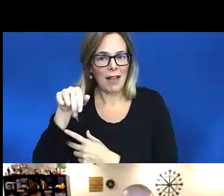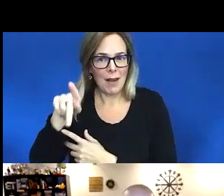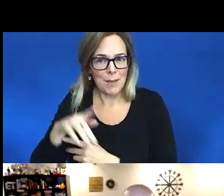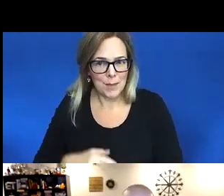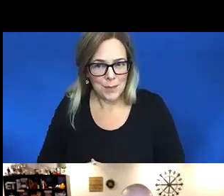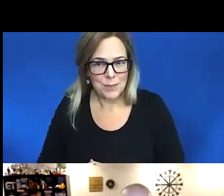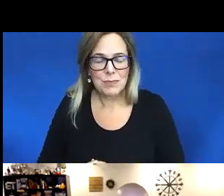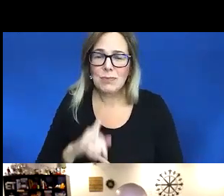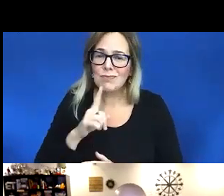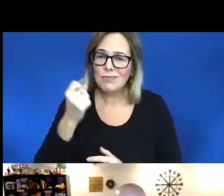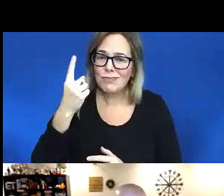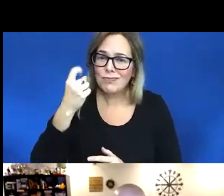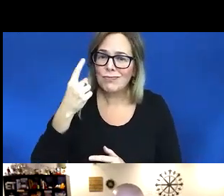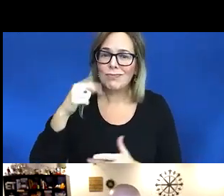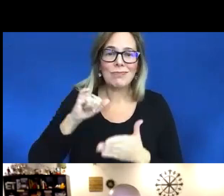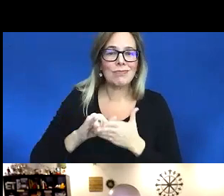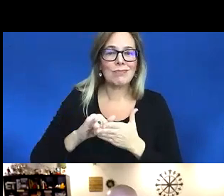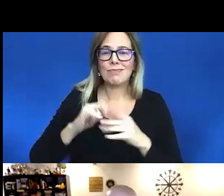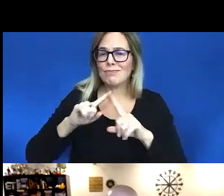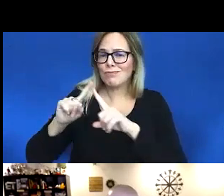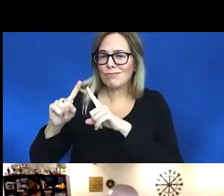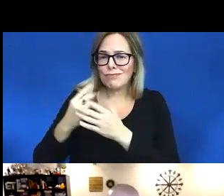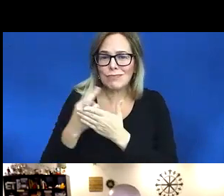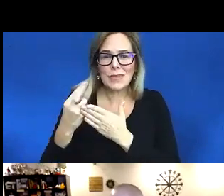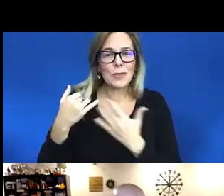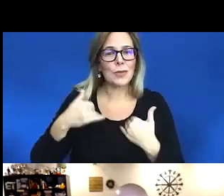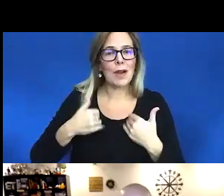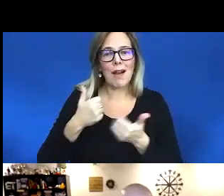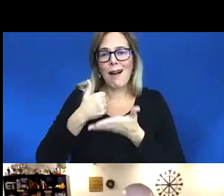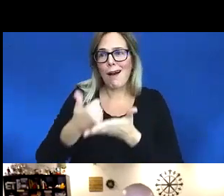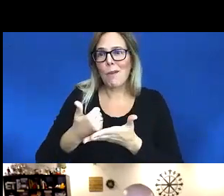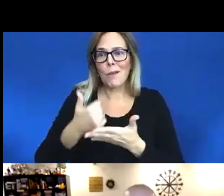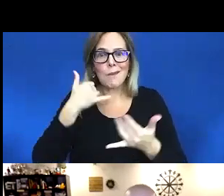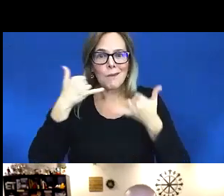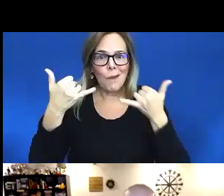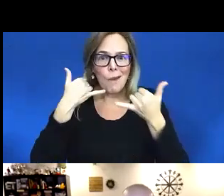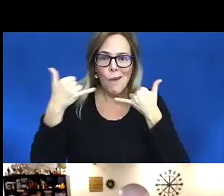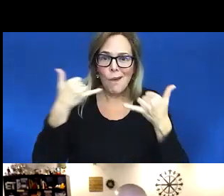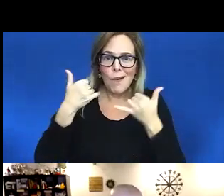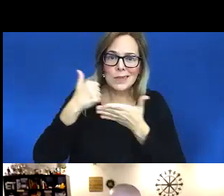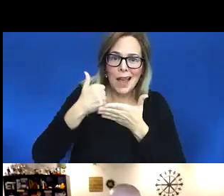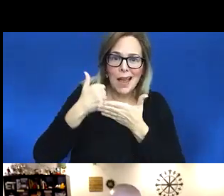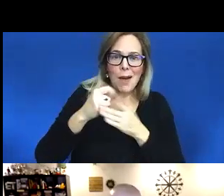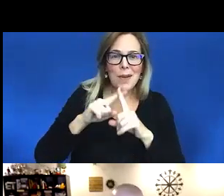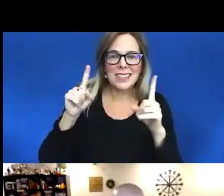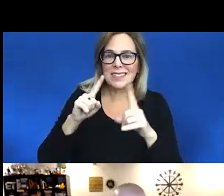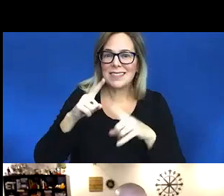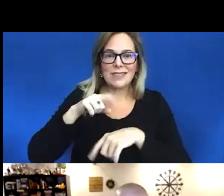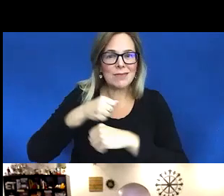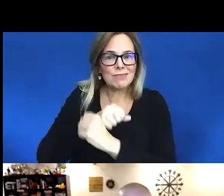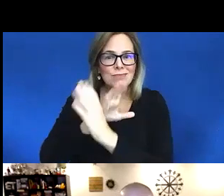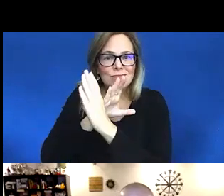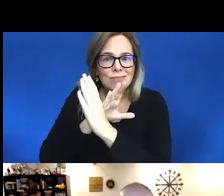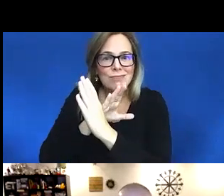we are activating a ton of resources to help with phone calls, walk-up support, and virtual drop-in sessions if you happen to need any help getting through